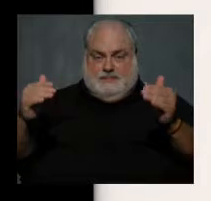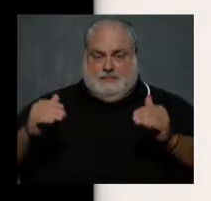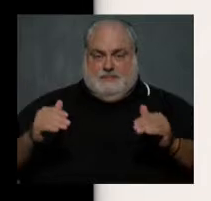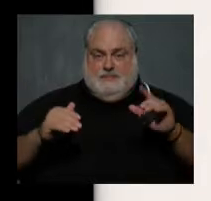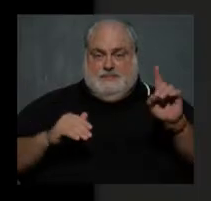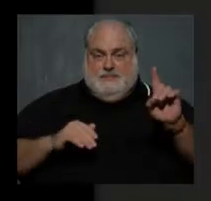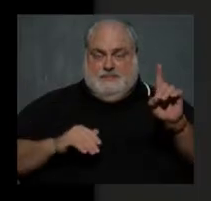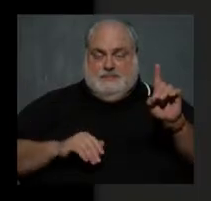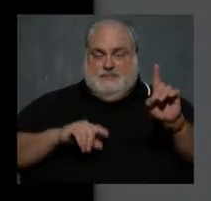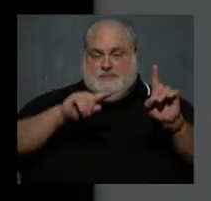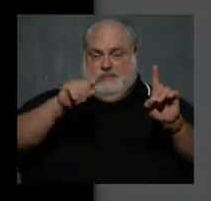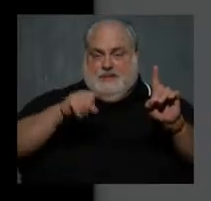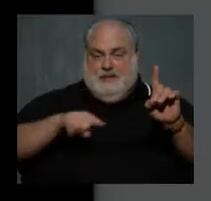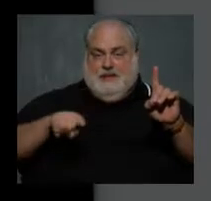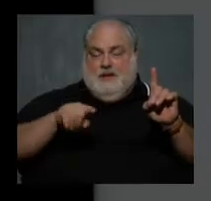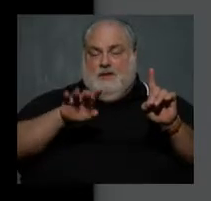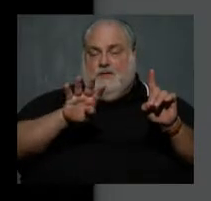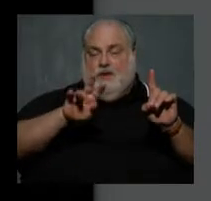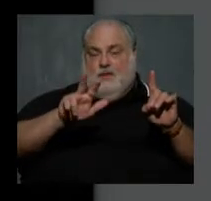D, file number